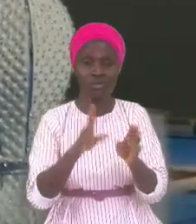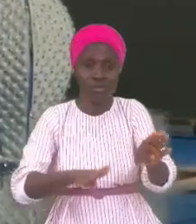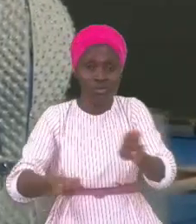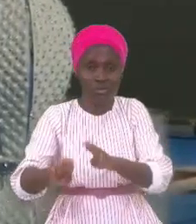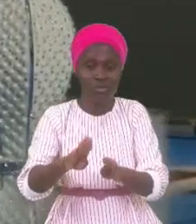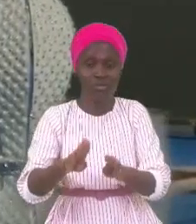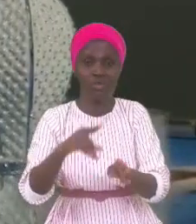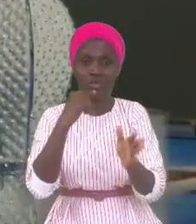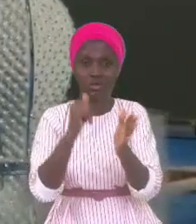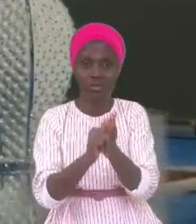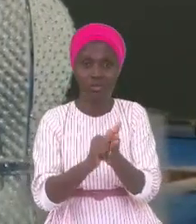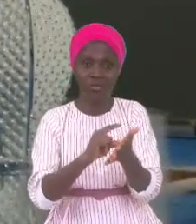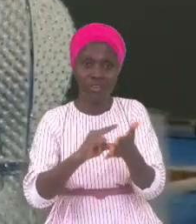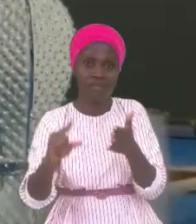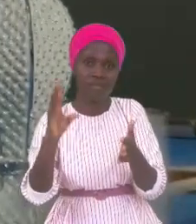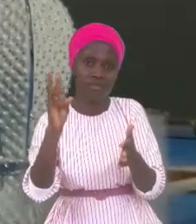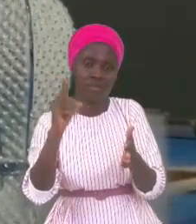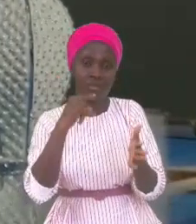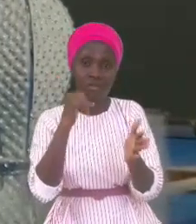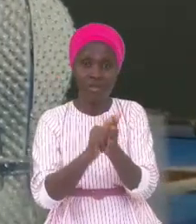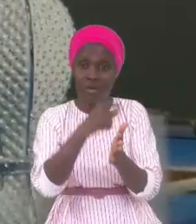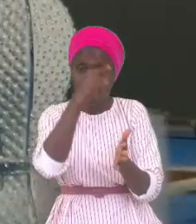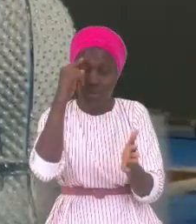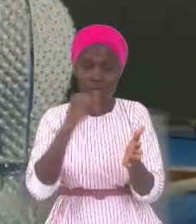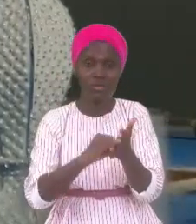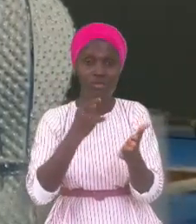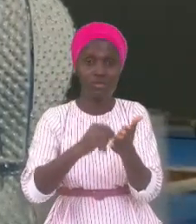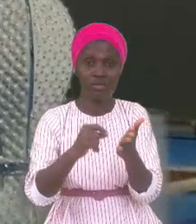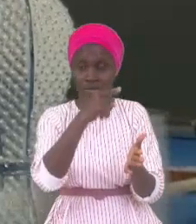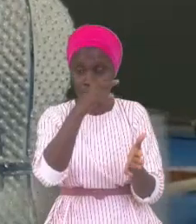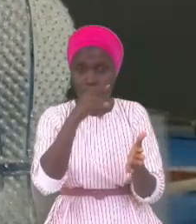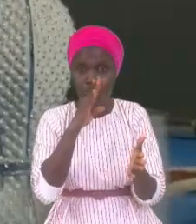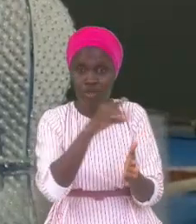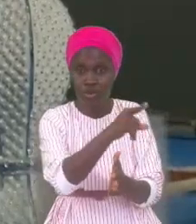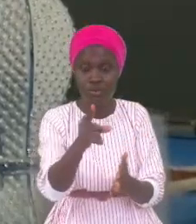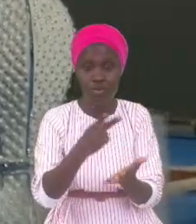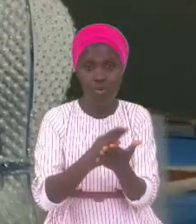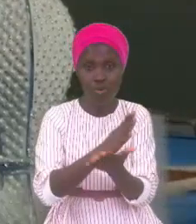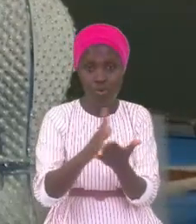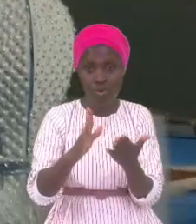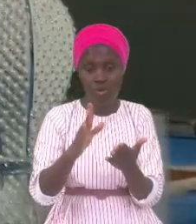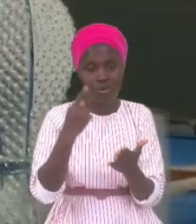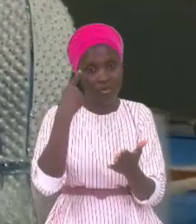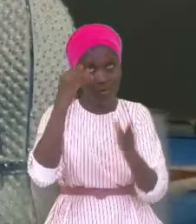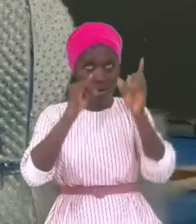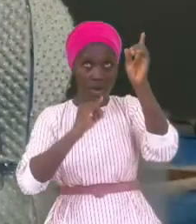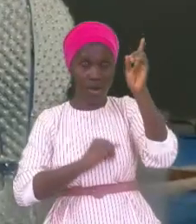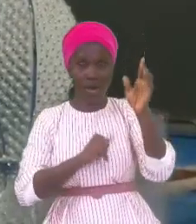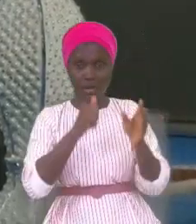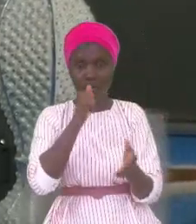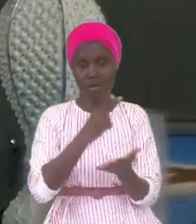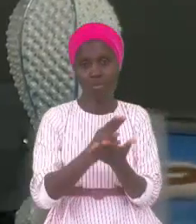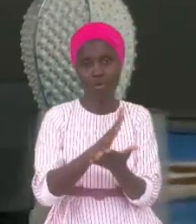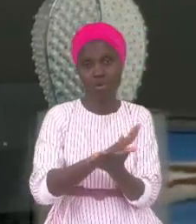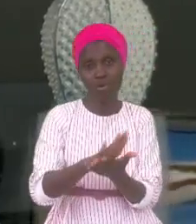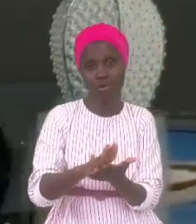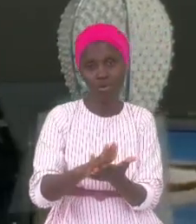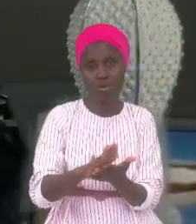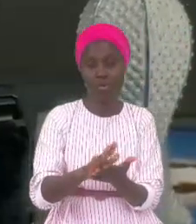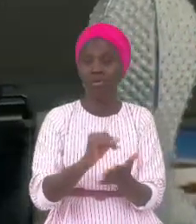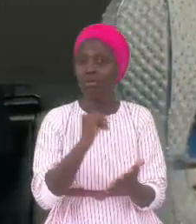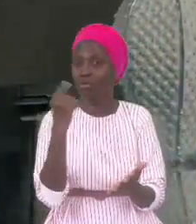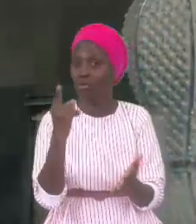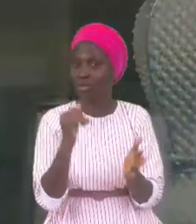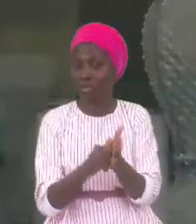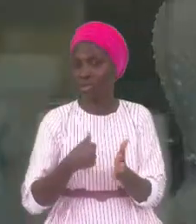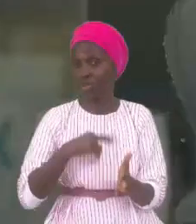because it is written, be ye holy, for I am holy. And not only that we are sons